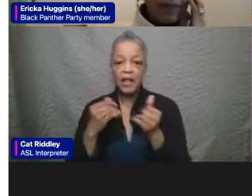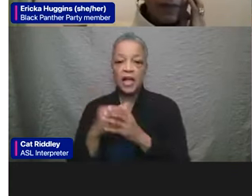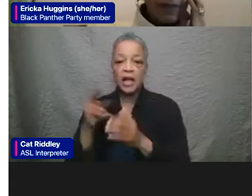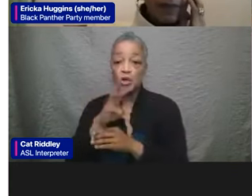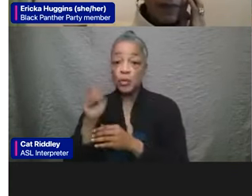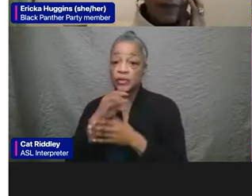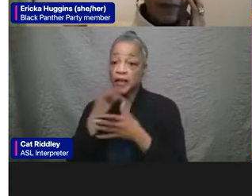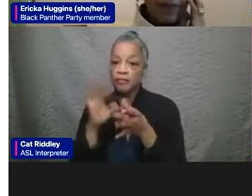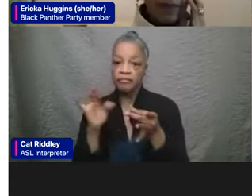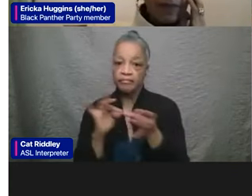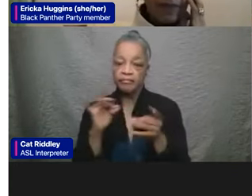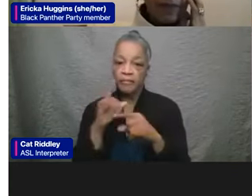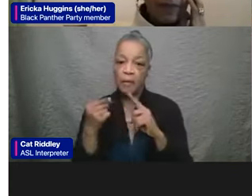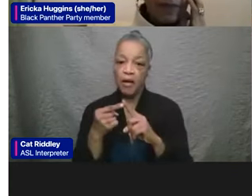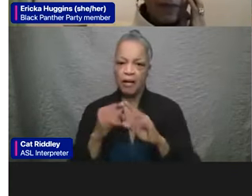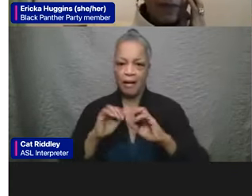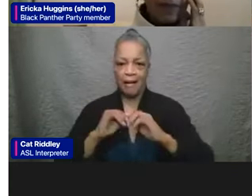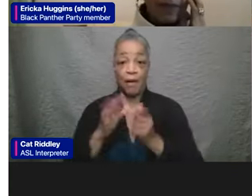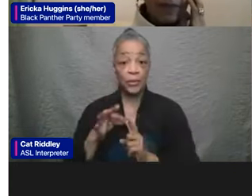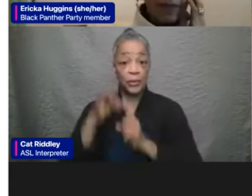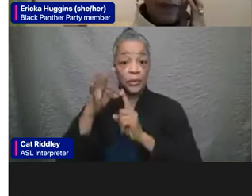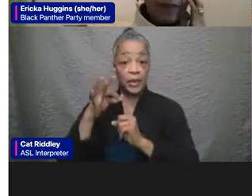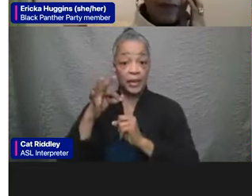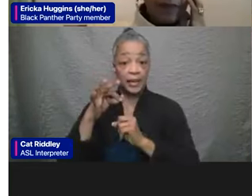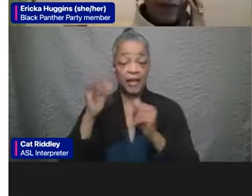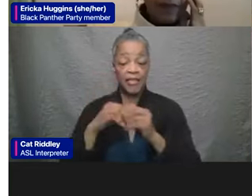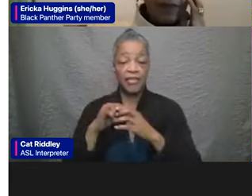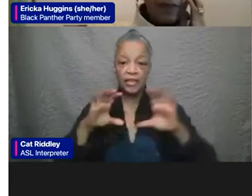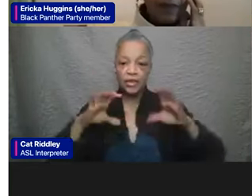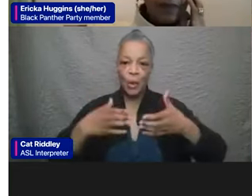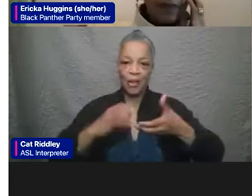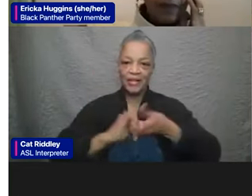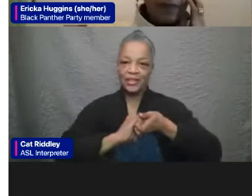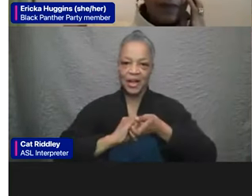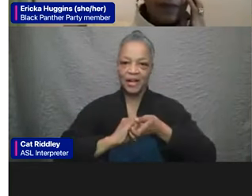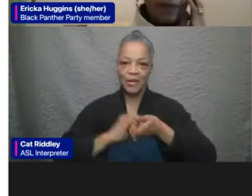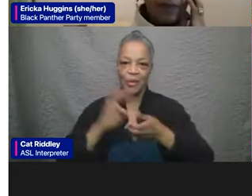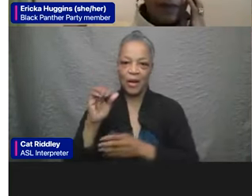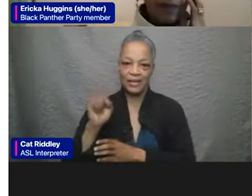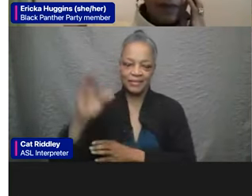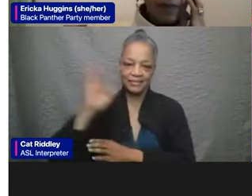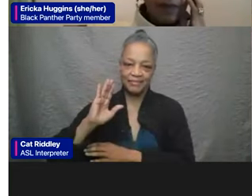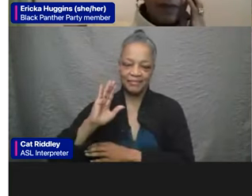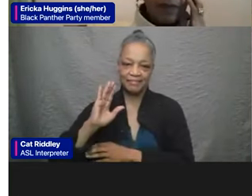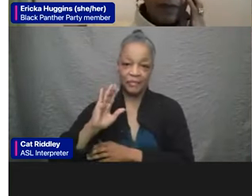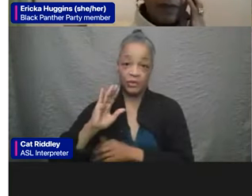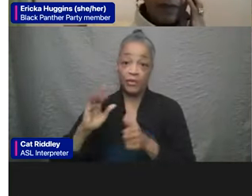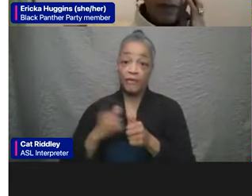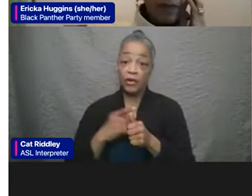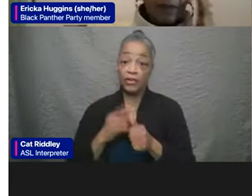talking about how unique this coalition was. So the first formal